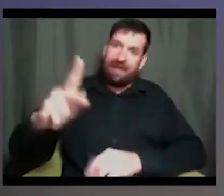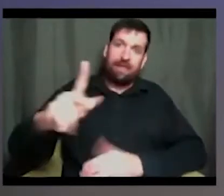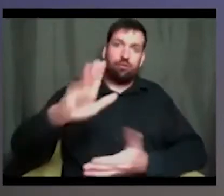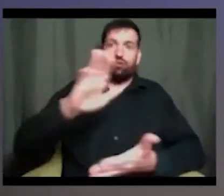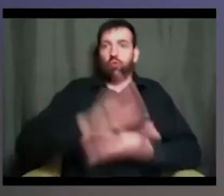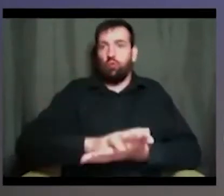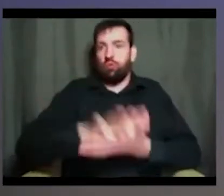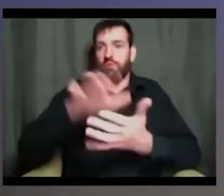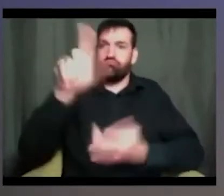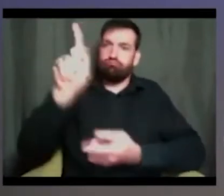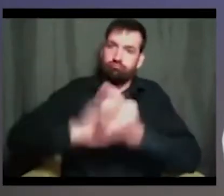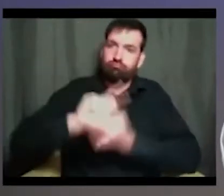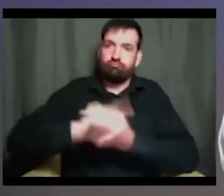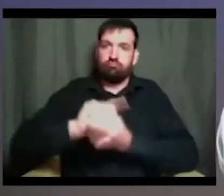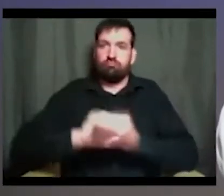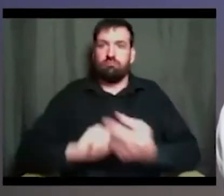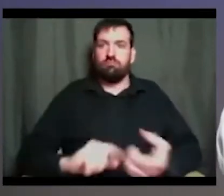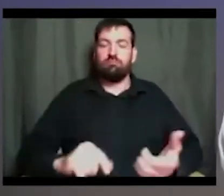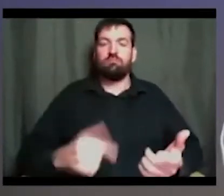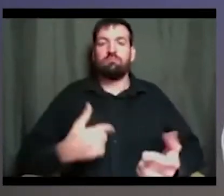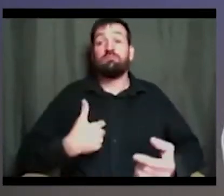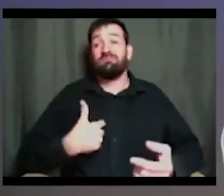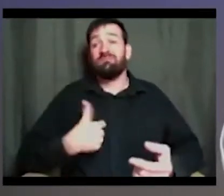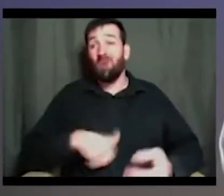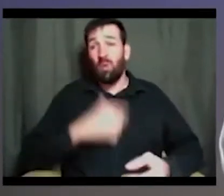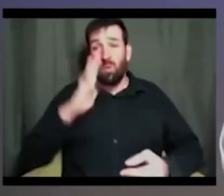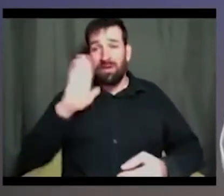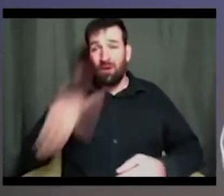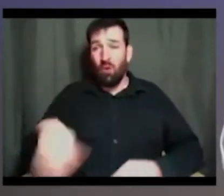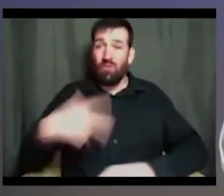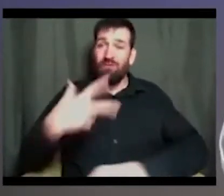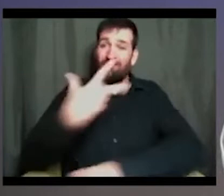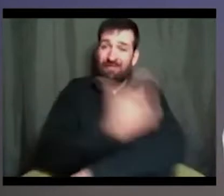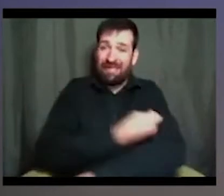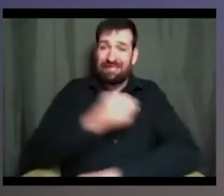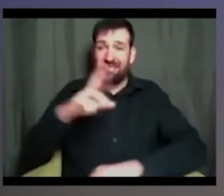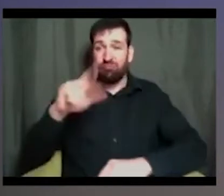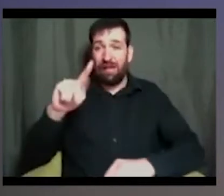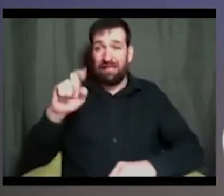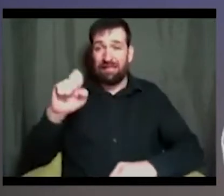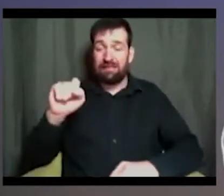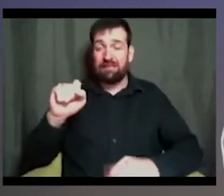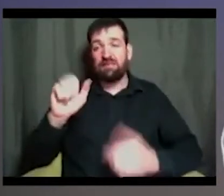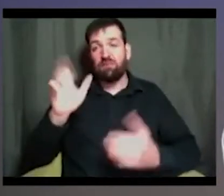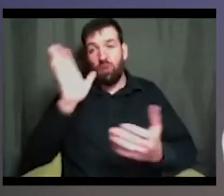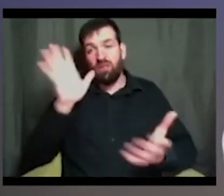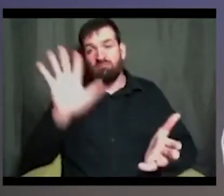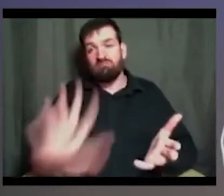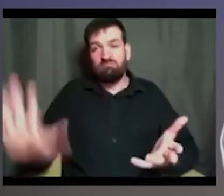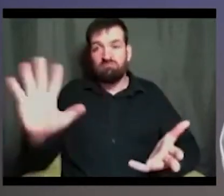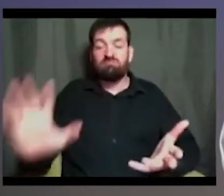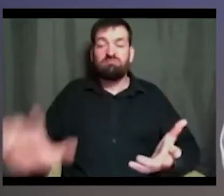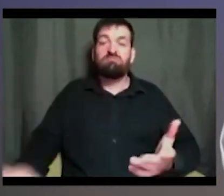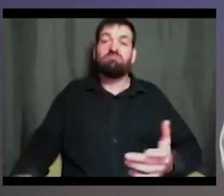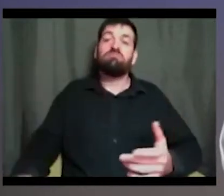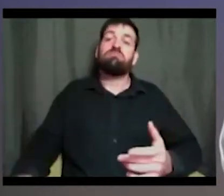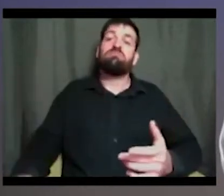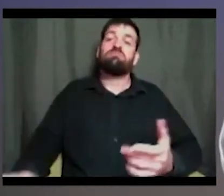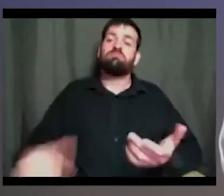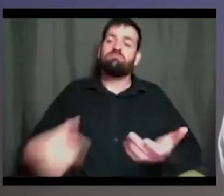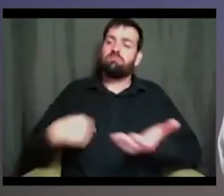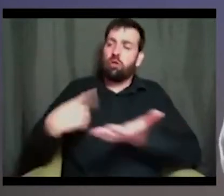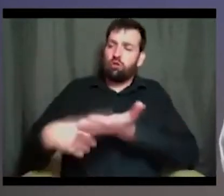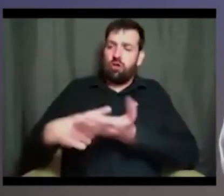And we know what vaccination rates are probably going to be. So as we know that, and we're talking about wanting our kids to